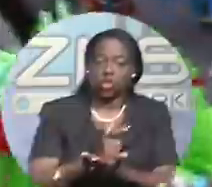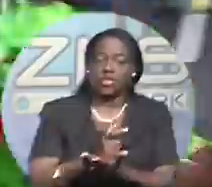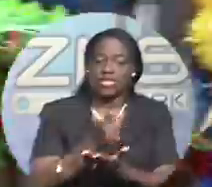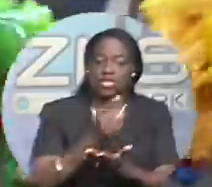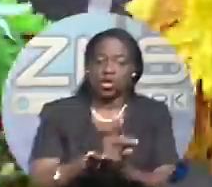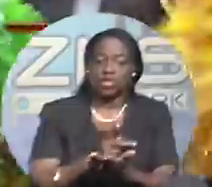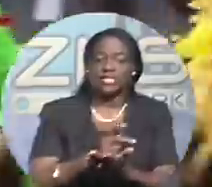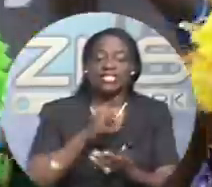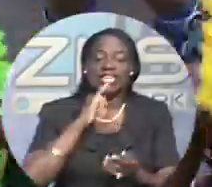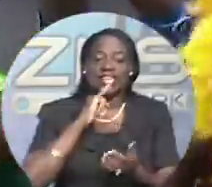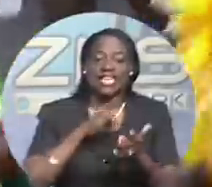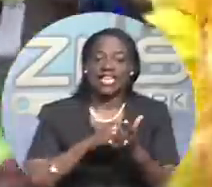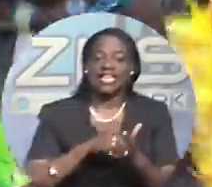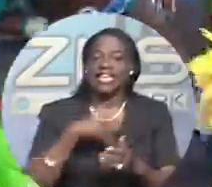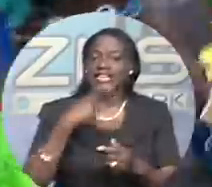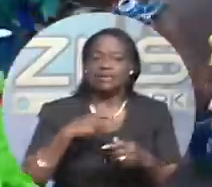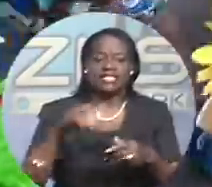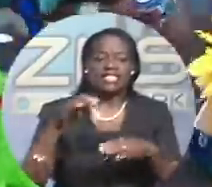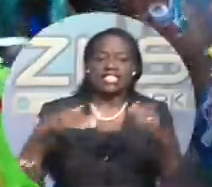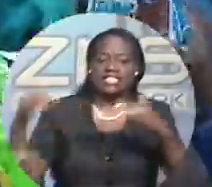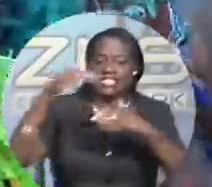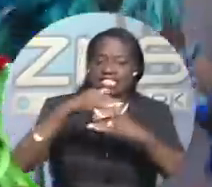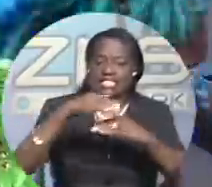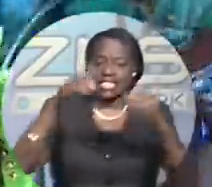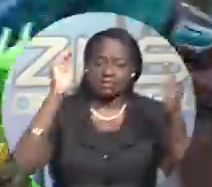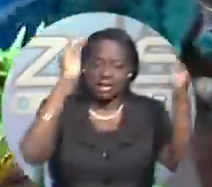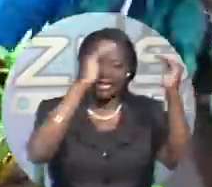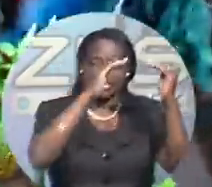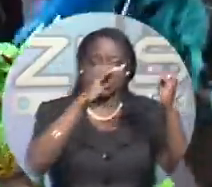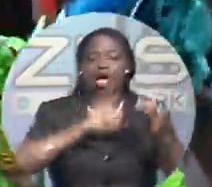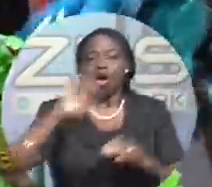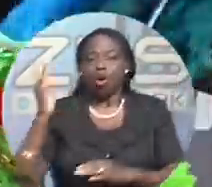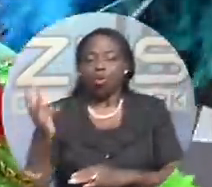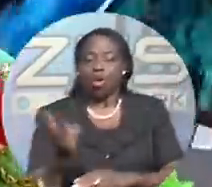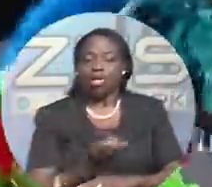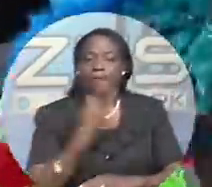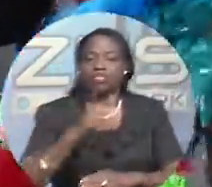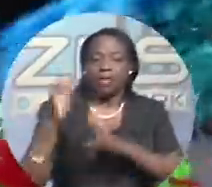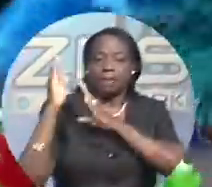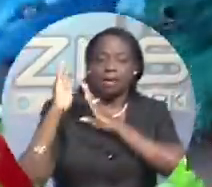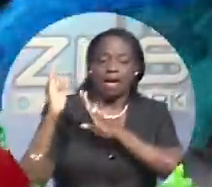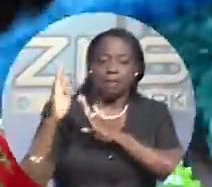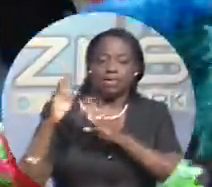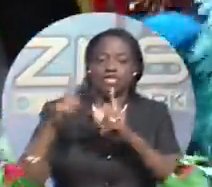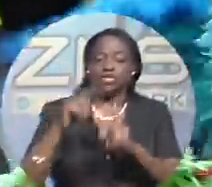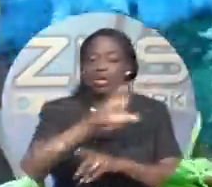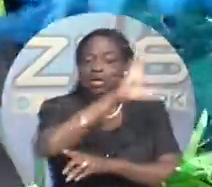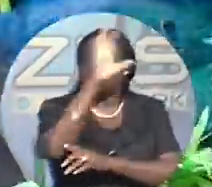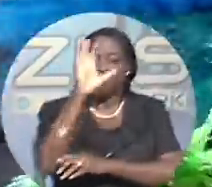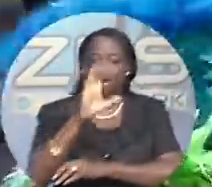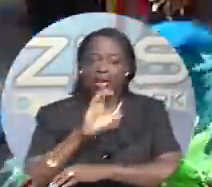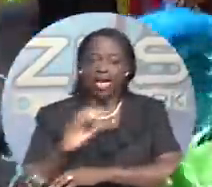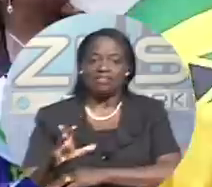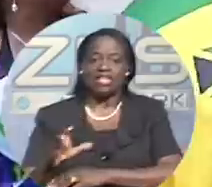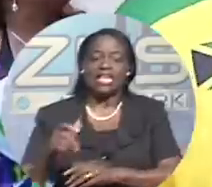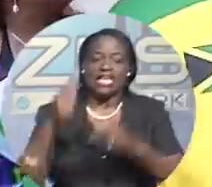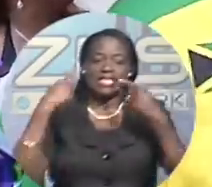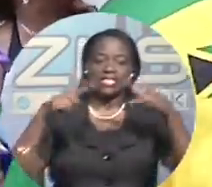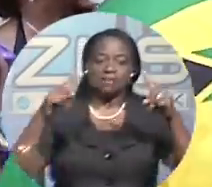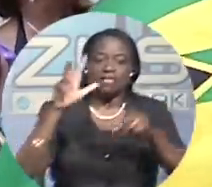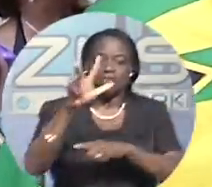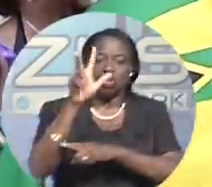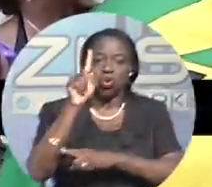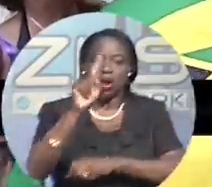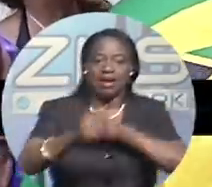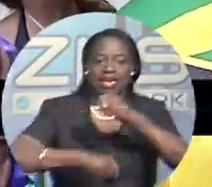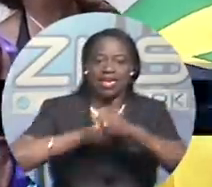his expectations. We want to welcome the Bahamas to the Carnival fraternity. Miami Carnival is celebrating 31 years